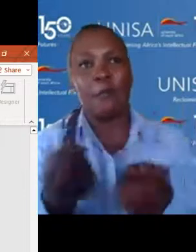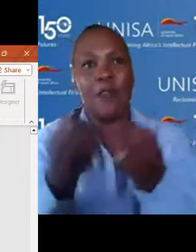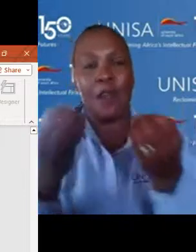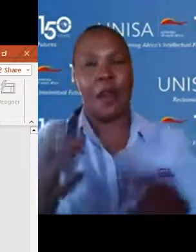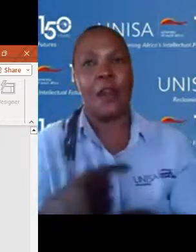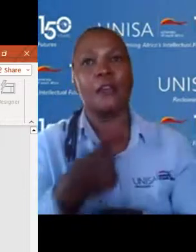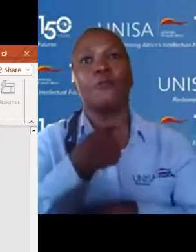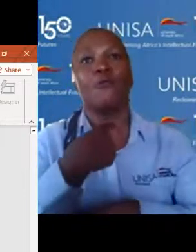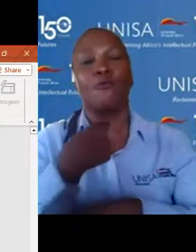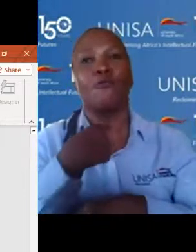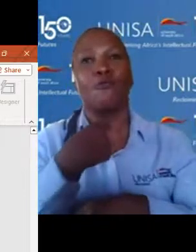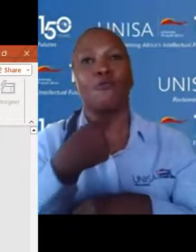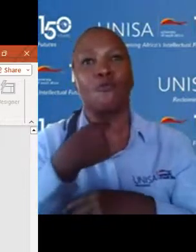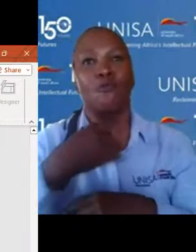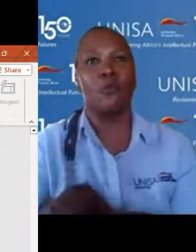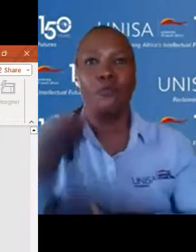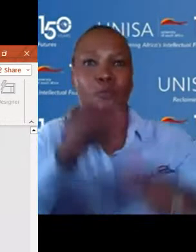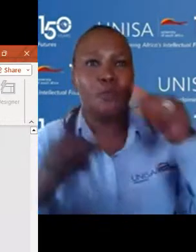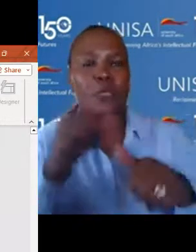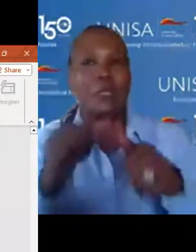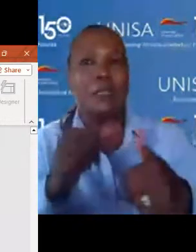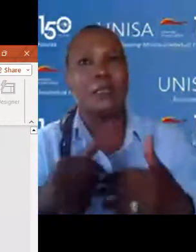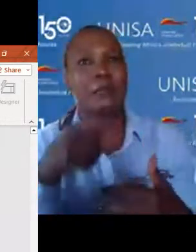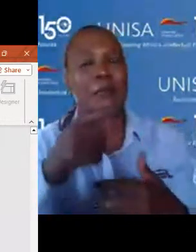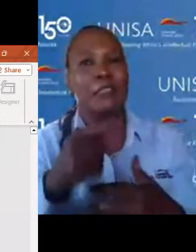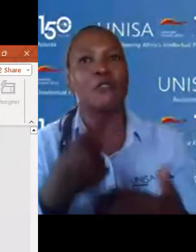breed the kind of dogs that